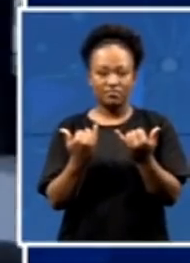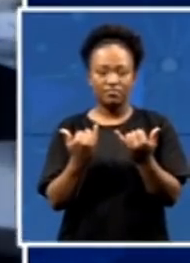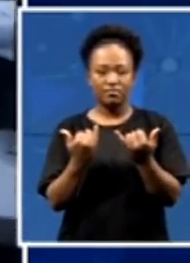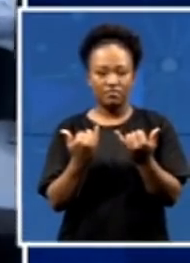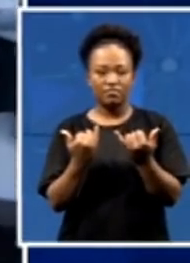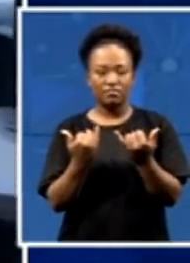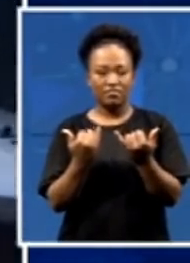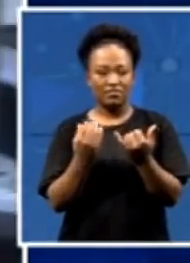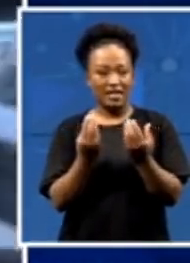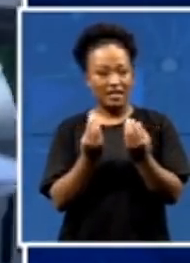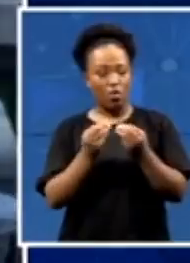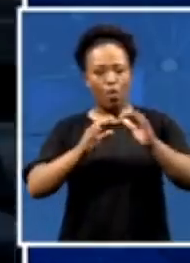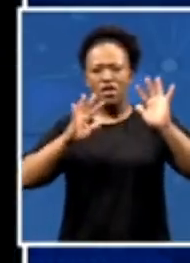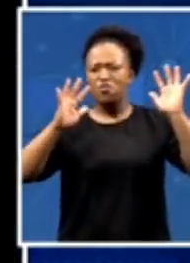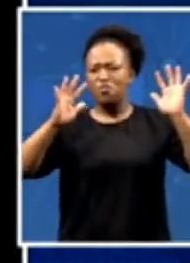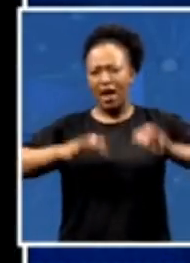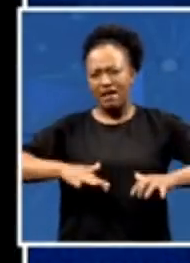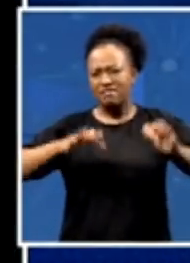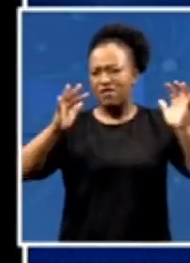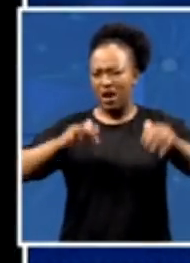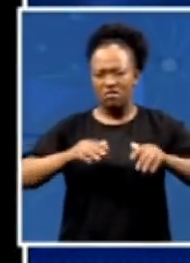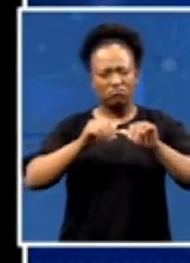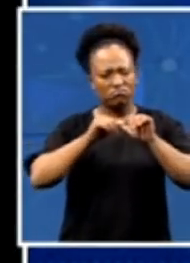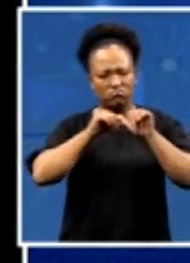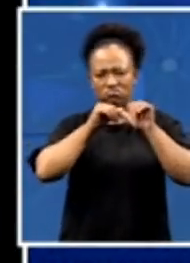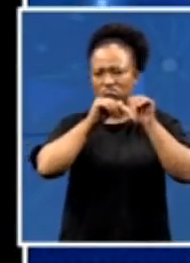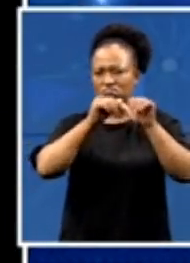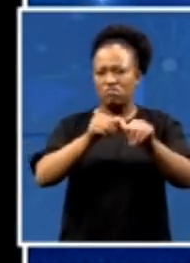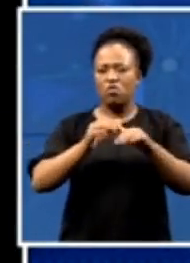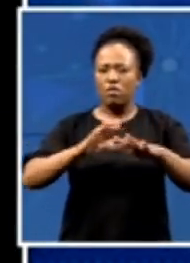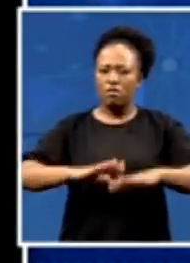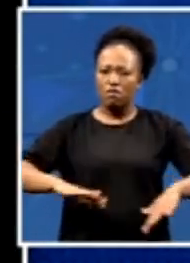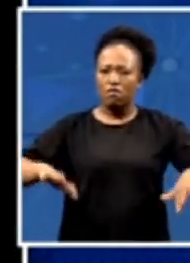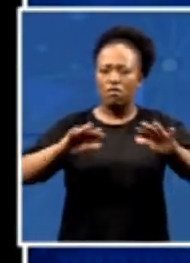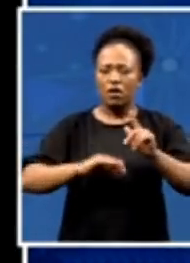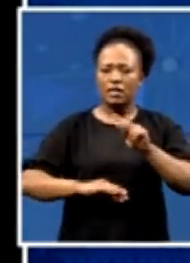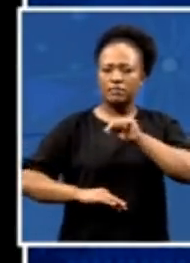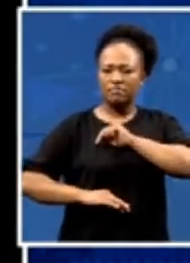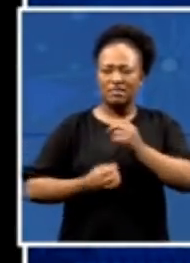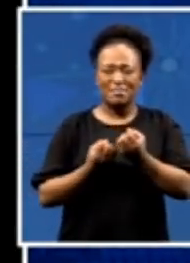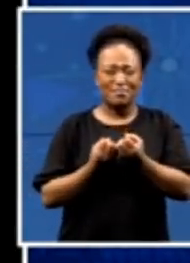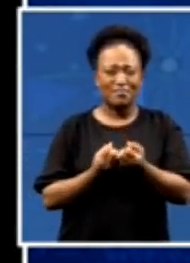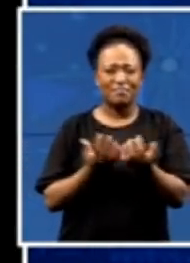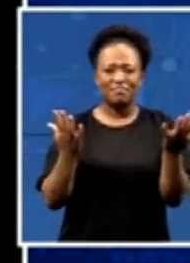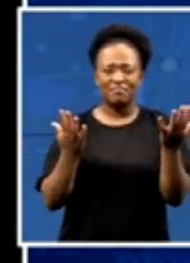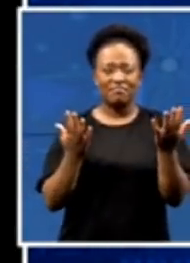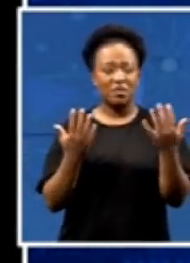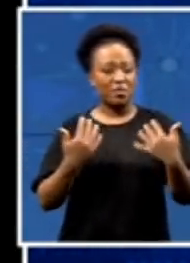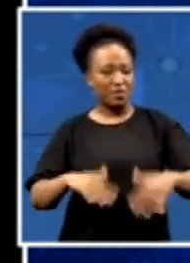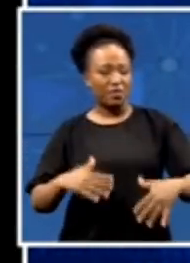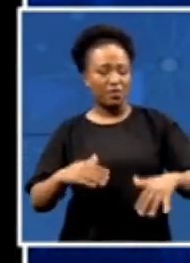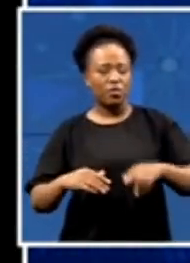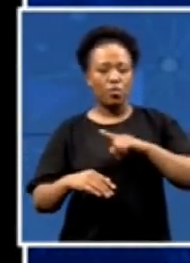continues in many parts of KwaZulu-Natal, with many streams, bursting their banks, and also the